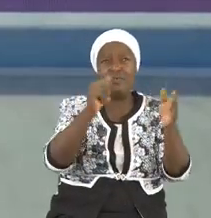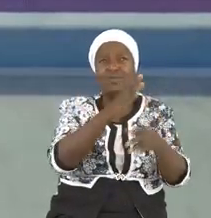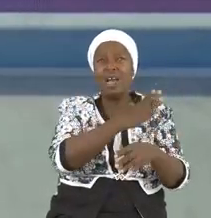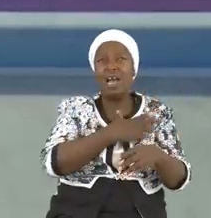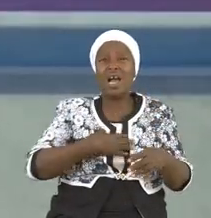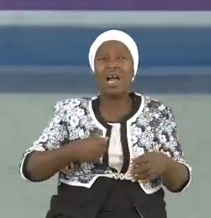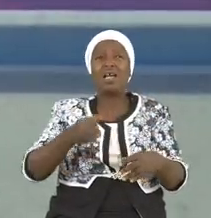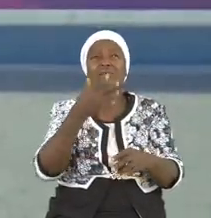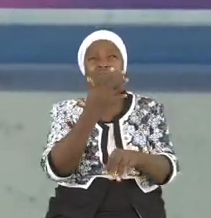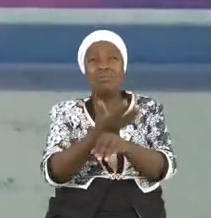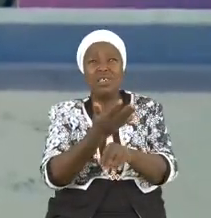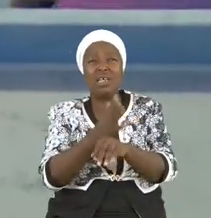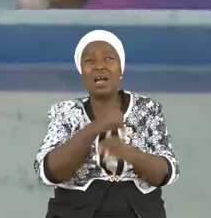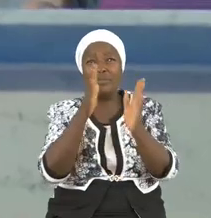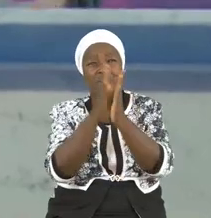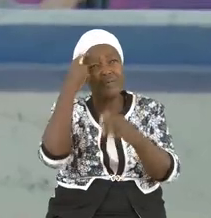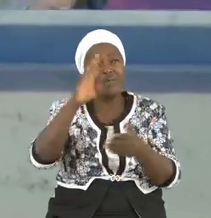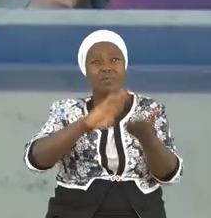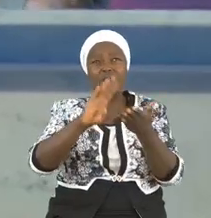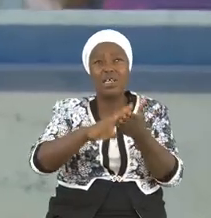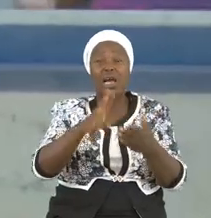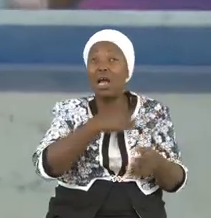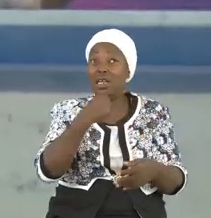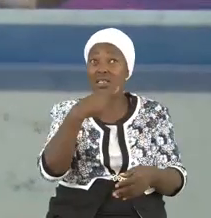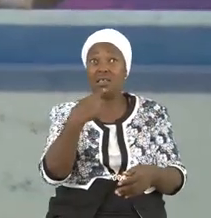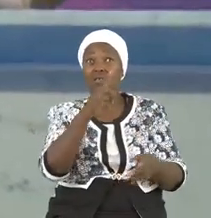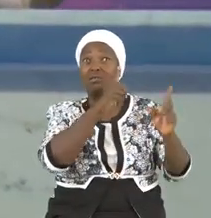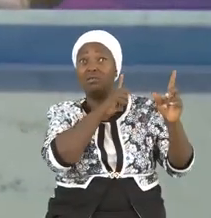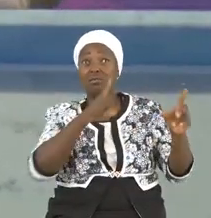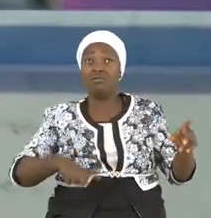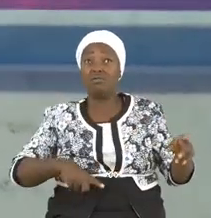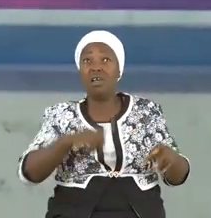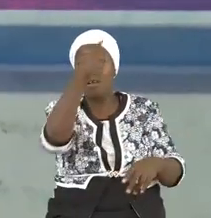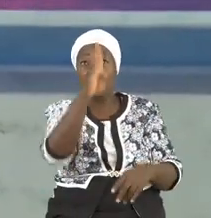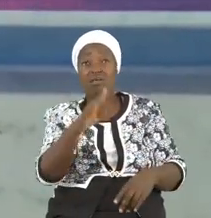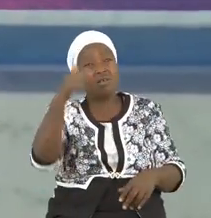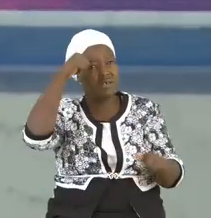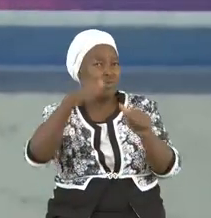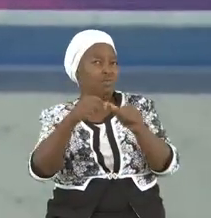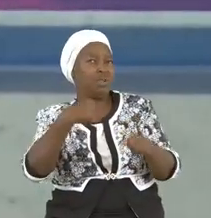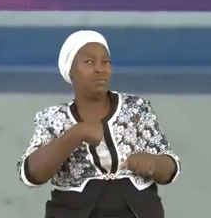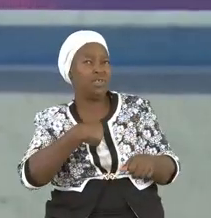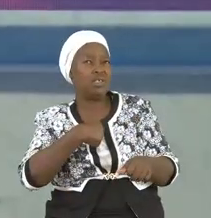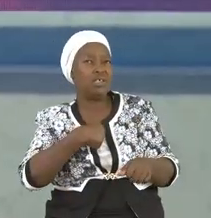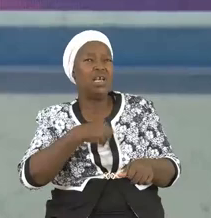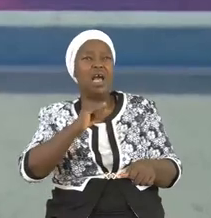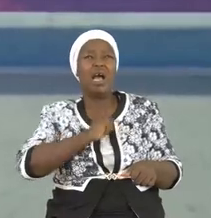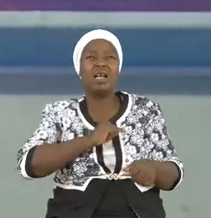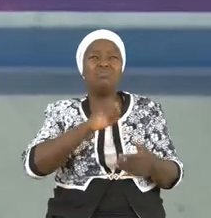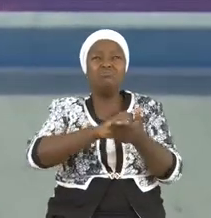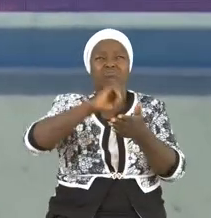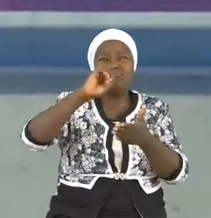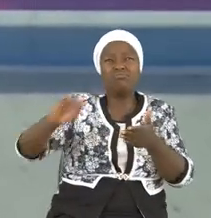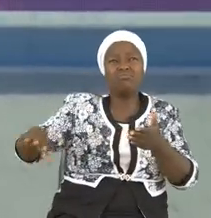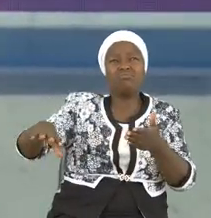pardon. And I say, God, remember me. I eliminate